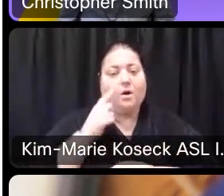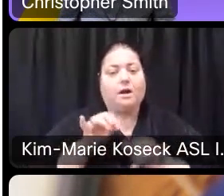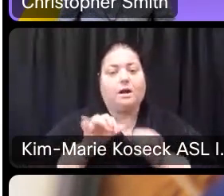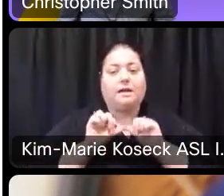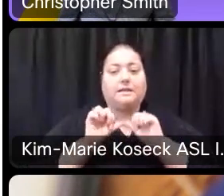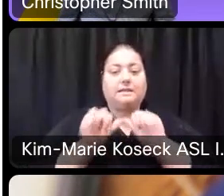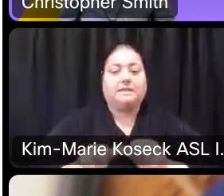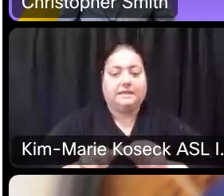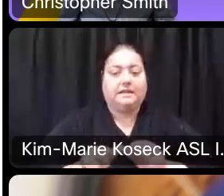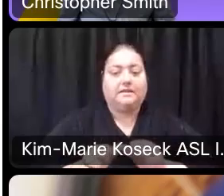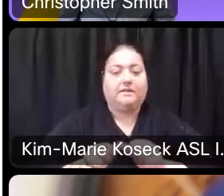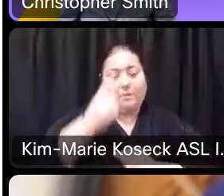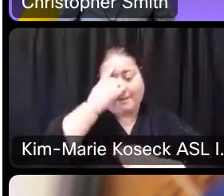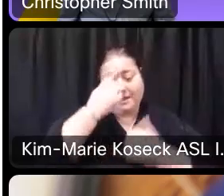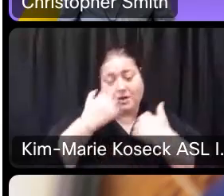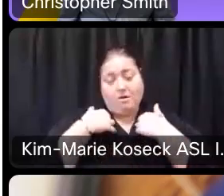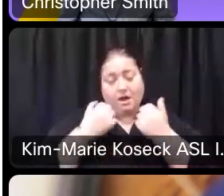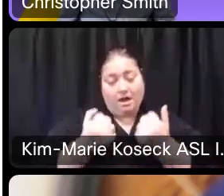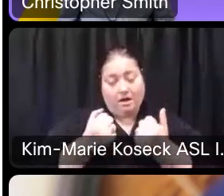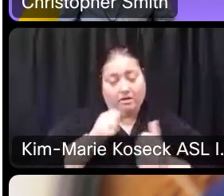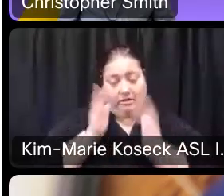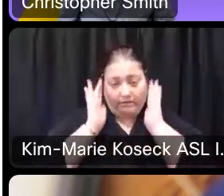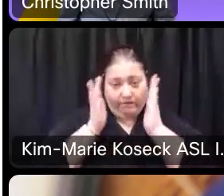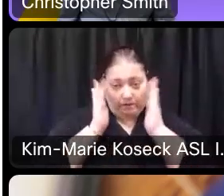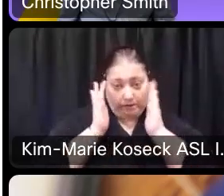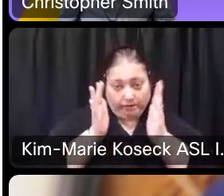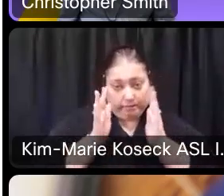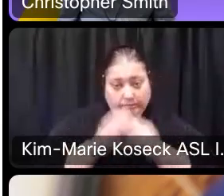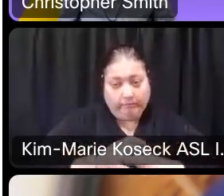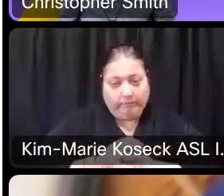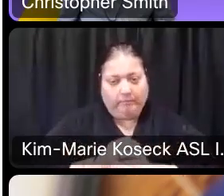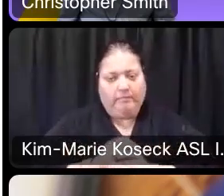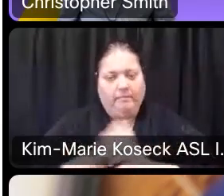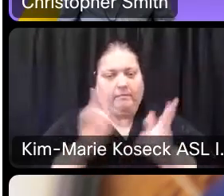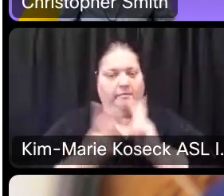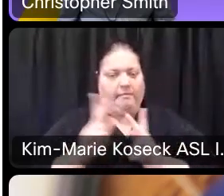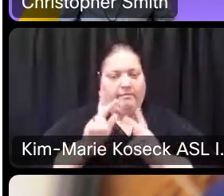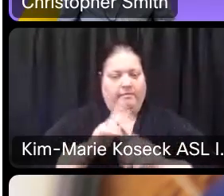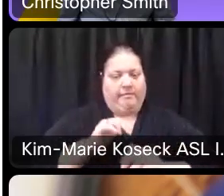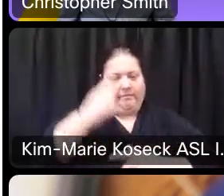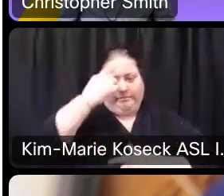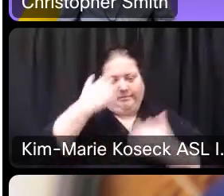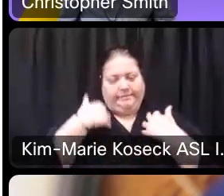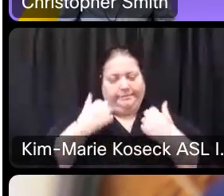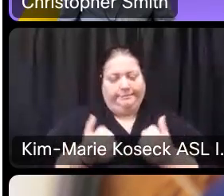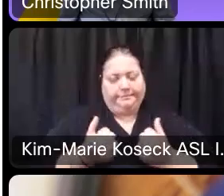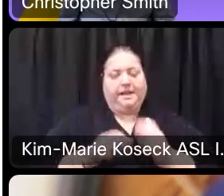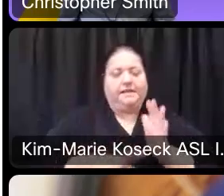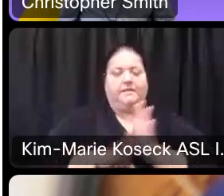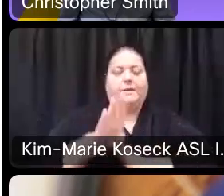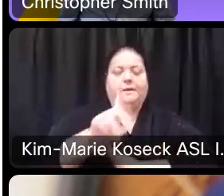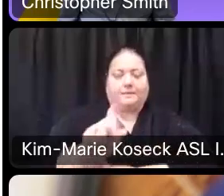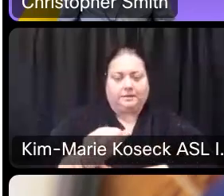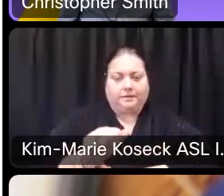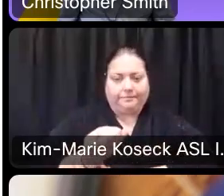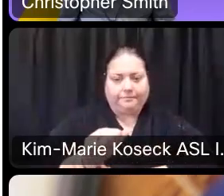more mental health focused, and so it's people with mental health conditions and developmental disabilities.